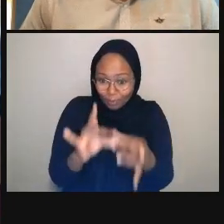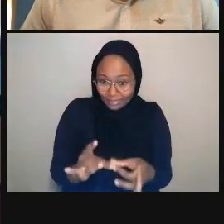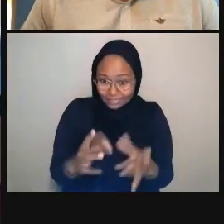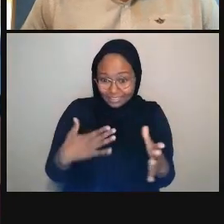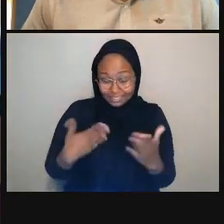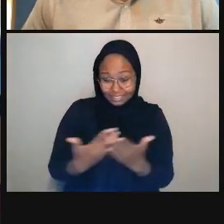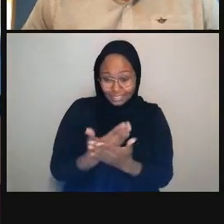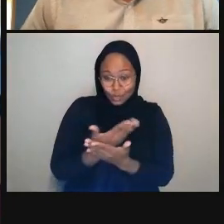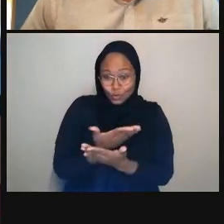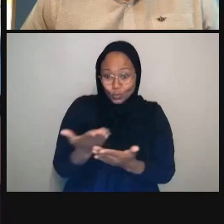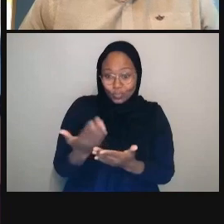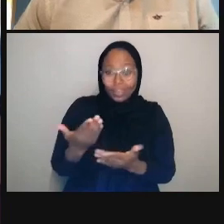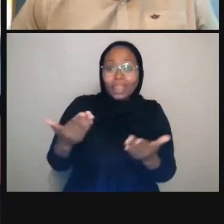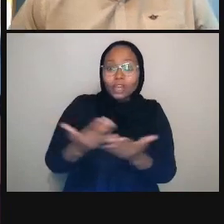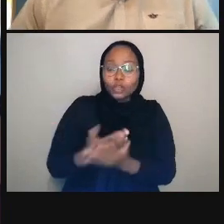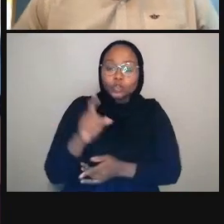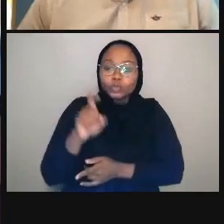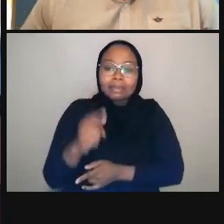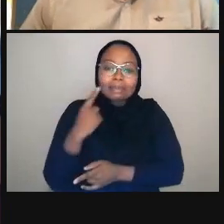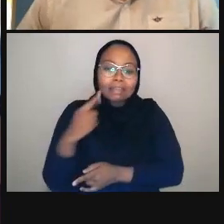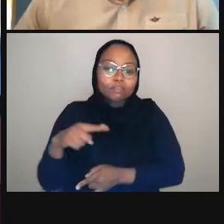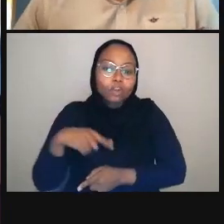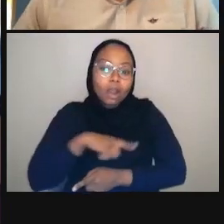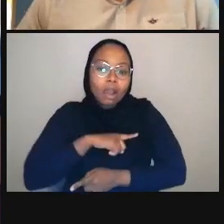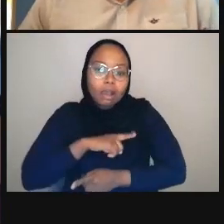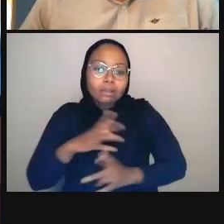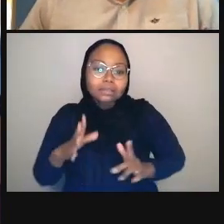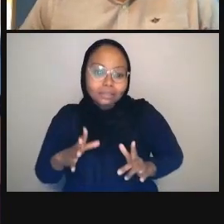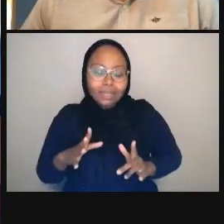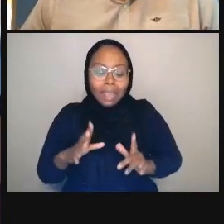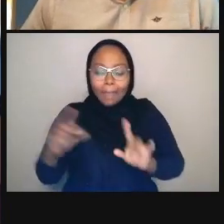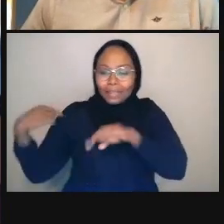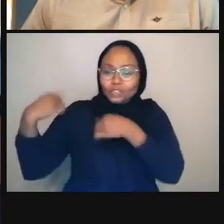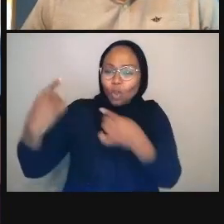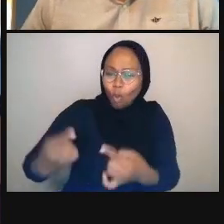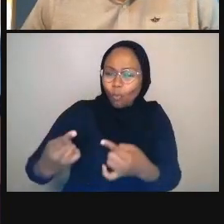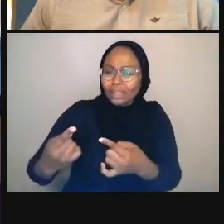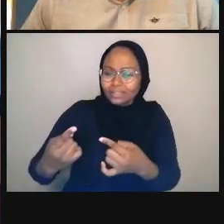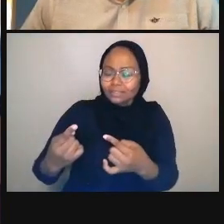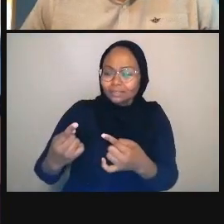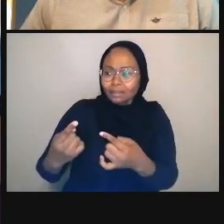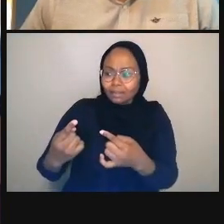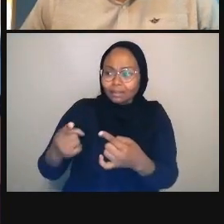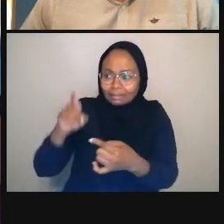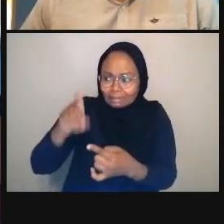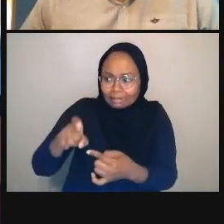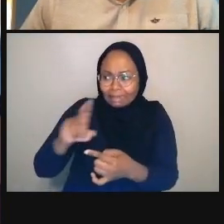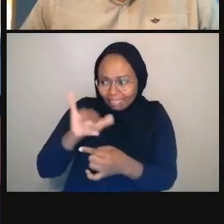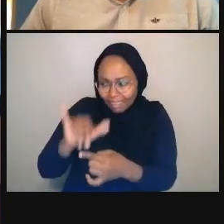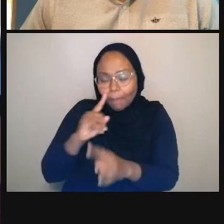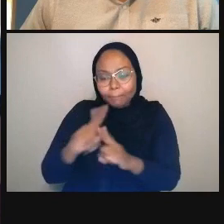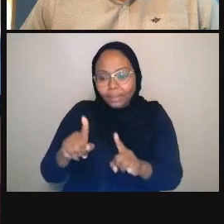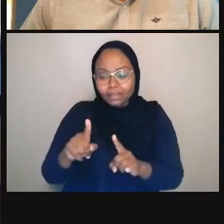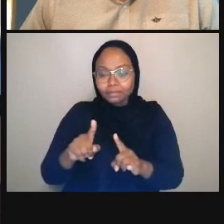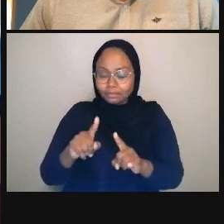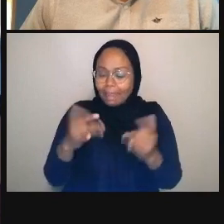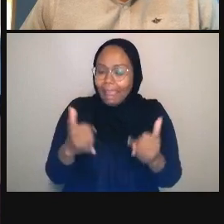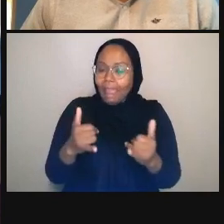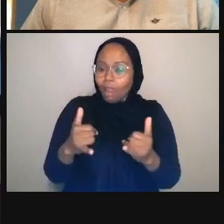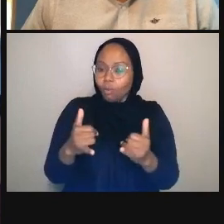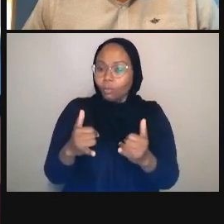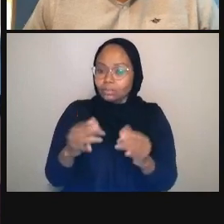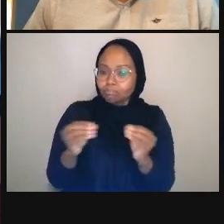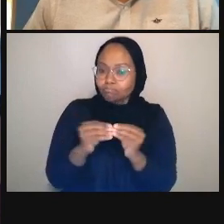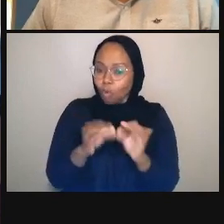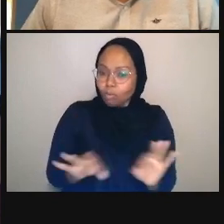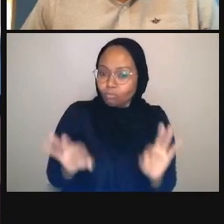and a new need for us to, the need's always been there, but it's only one that we're only recently acknowledging. I want you to imagine for a moment that you have the ear